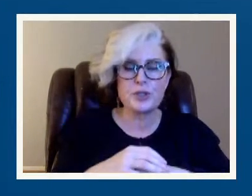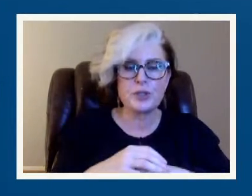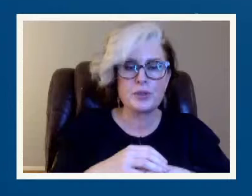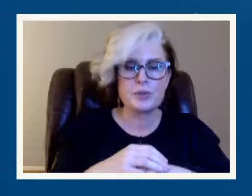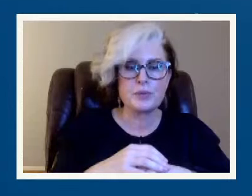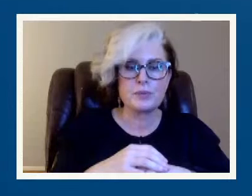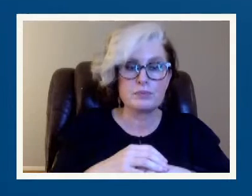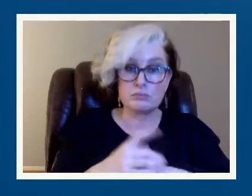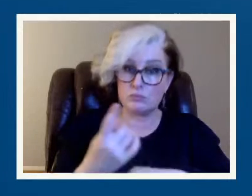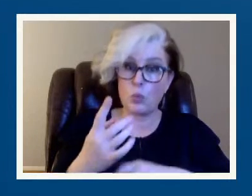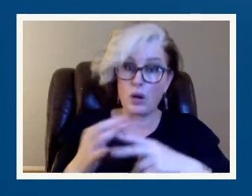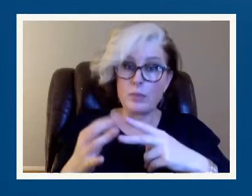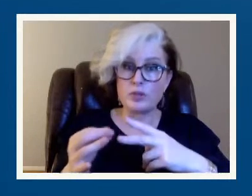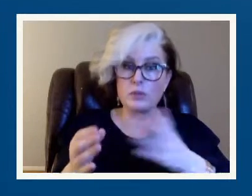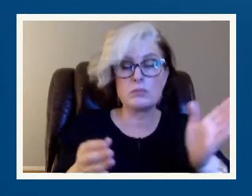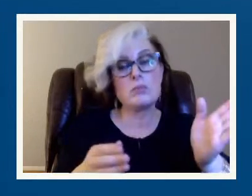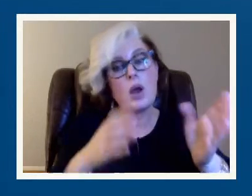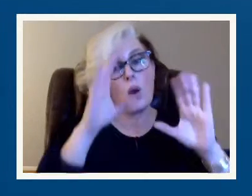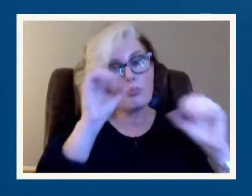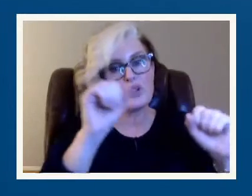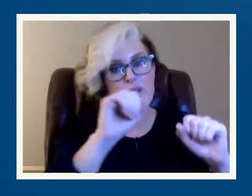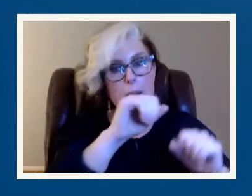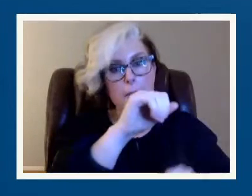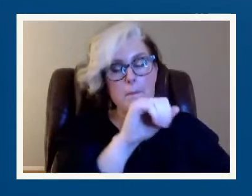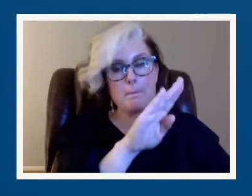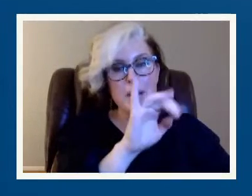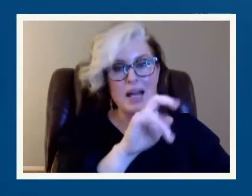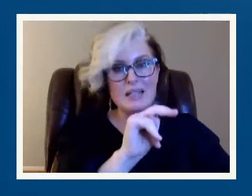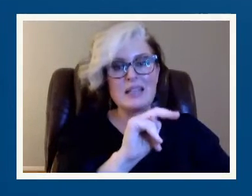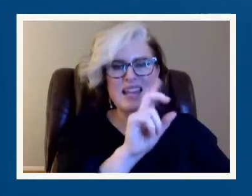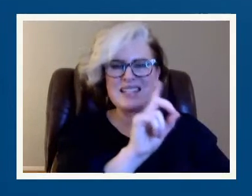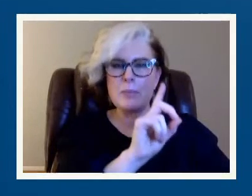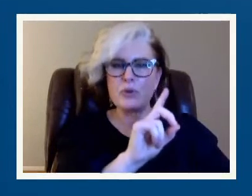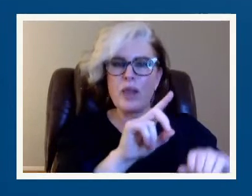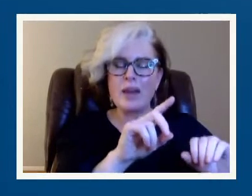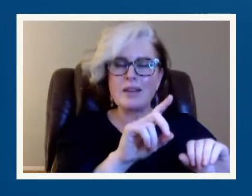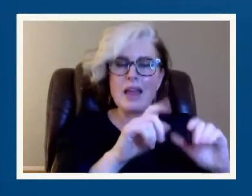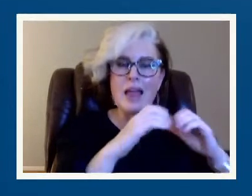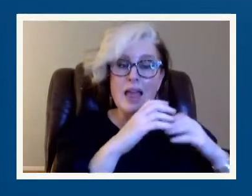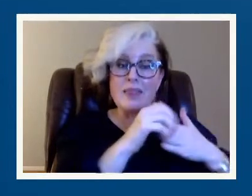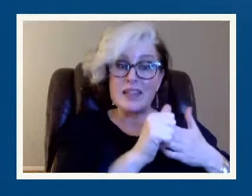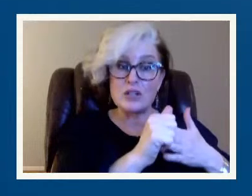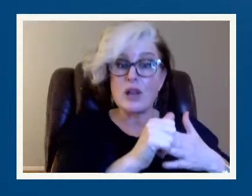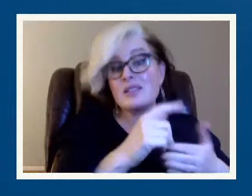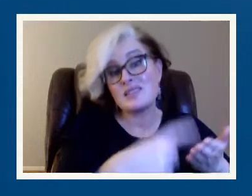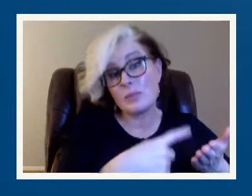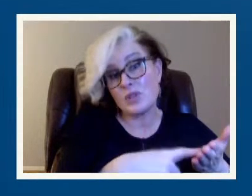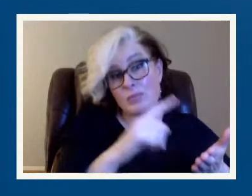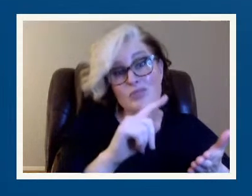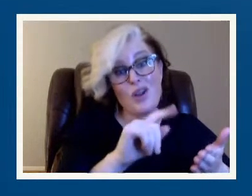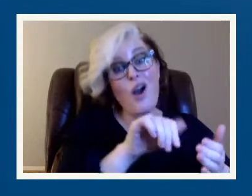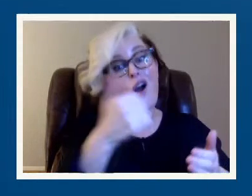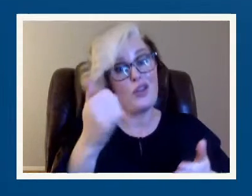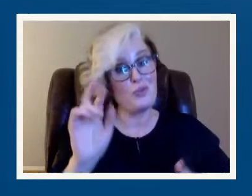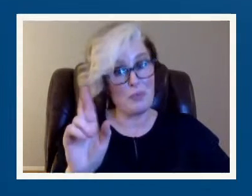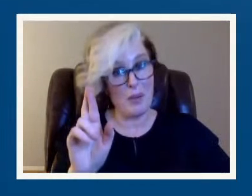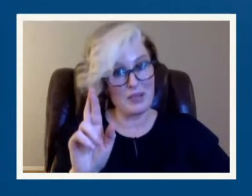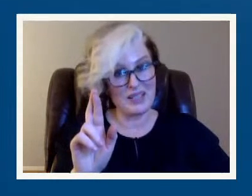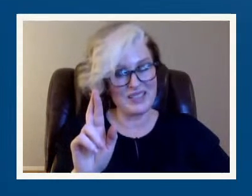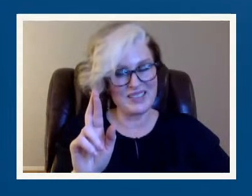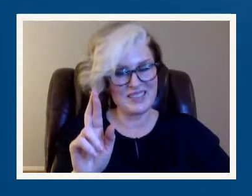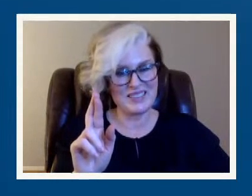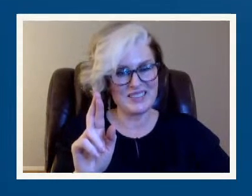one option. The other option is President Biden and Democratic leaders who've worked together and sometimes even gotten Republicans